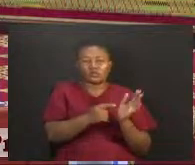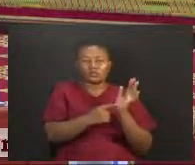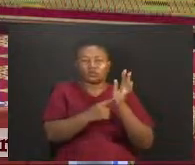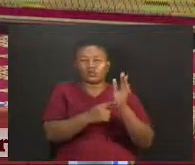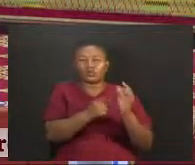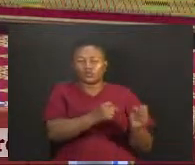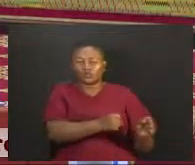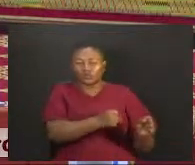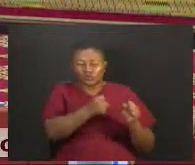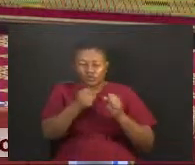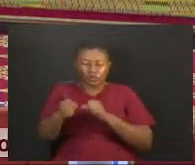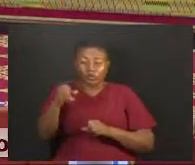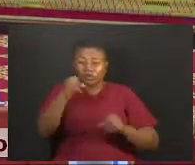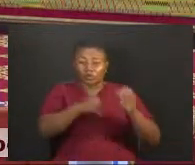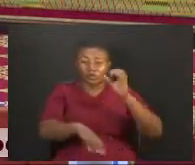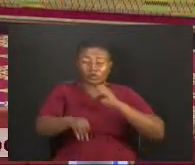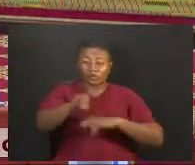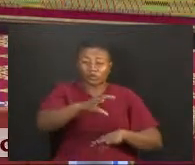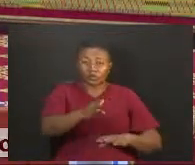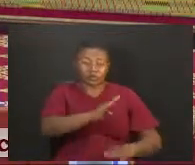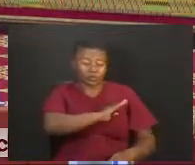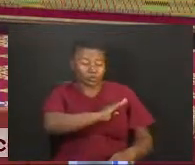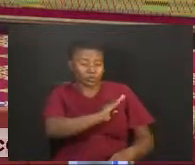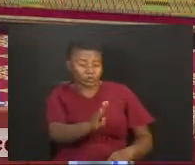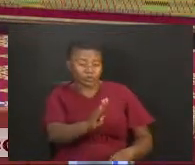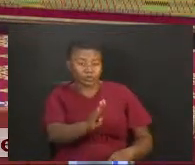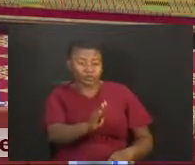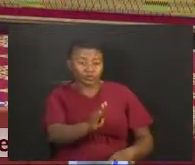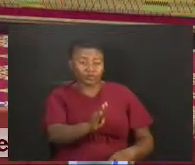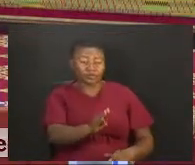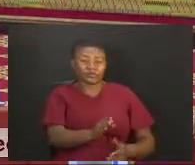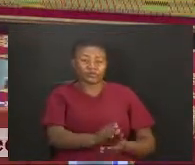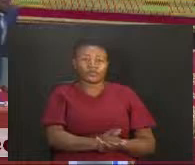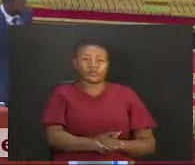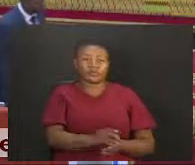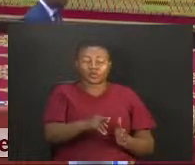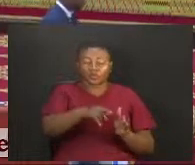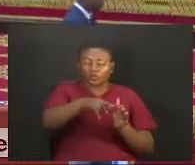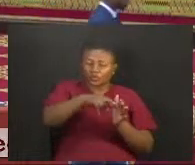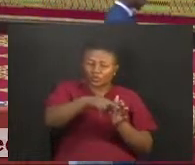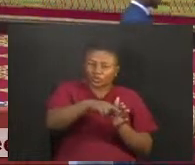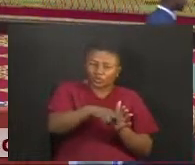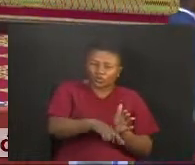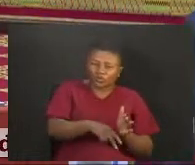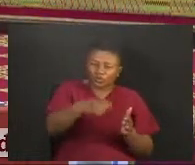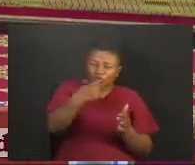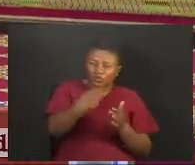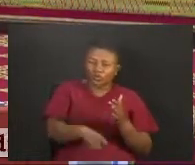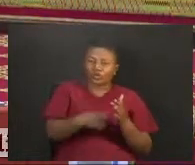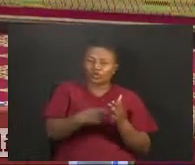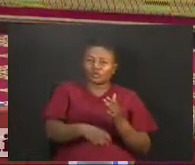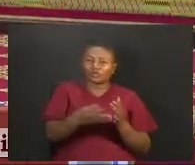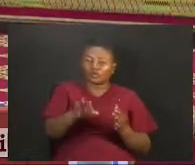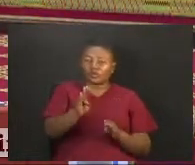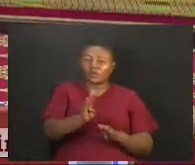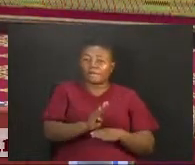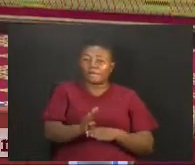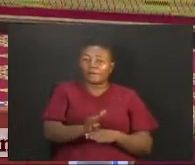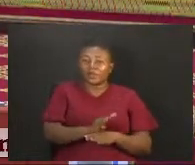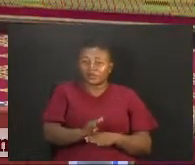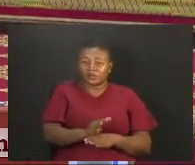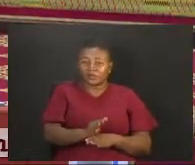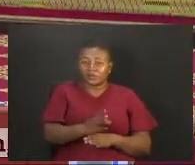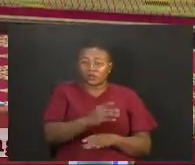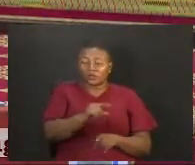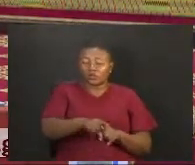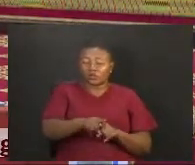investor confidence, crowding in the private sector, reducing the cost of doing business, and overall acceptance